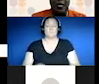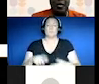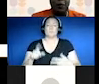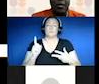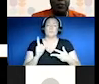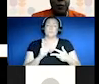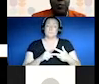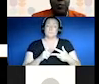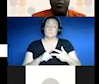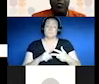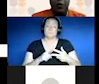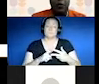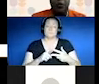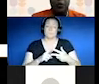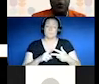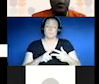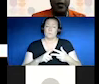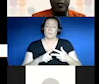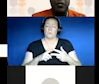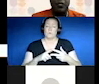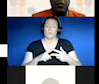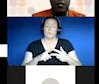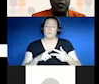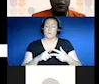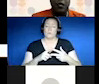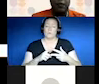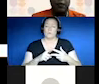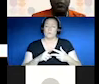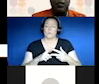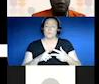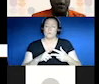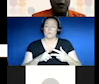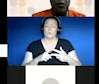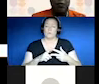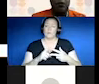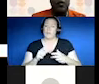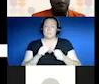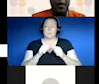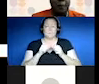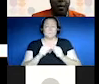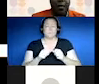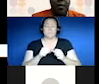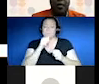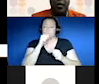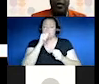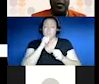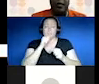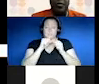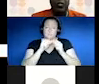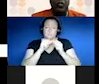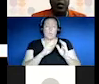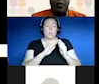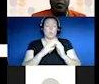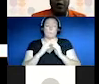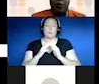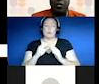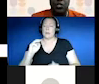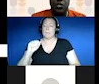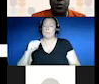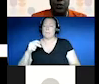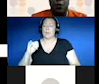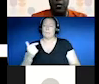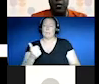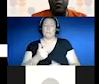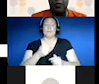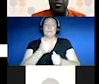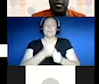thing, as far as building a community program, is to really be vigilant about community mapping. Each month, our